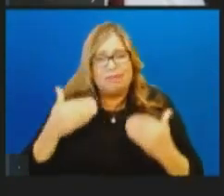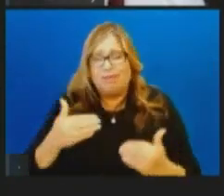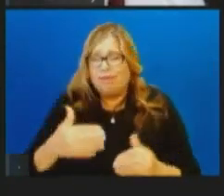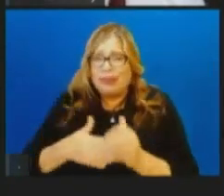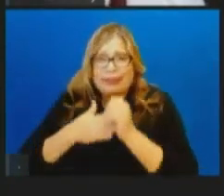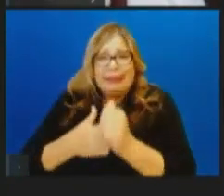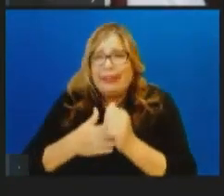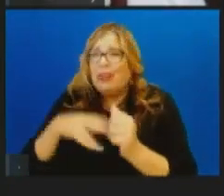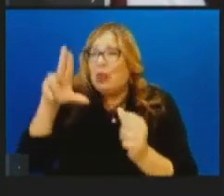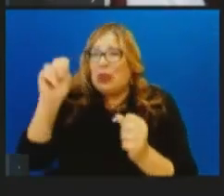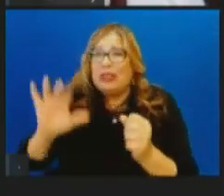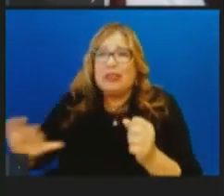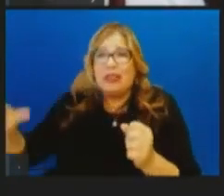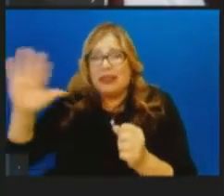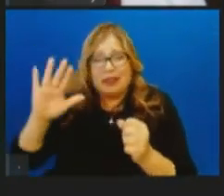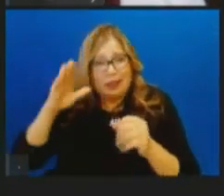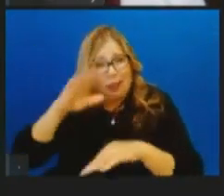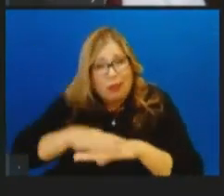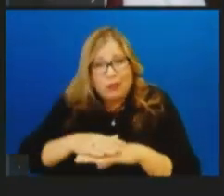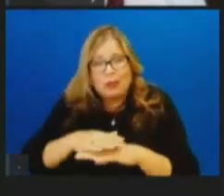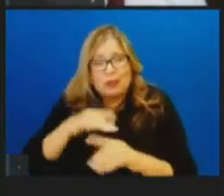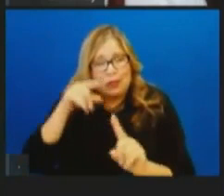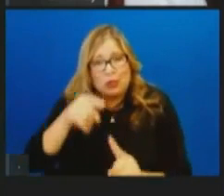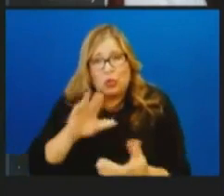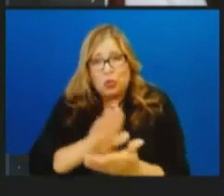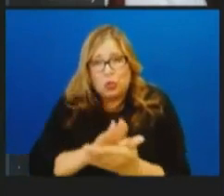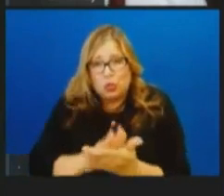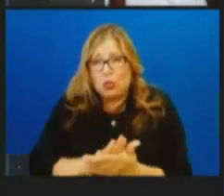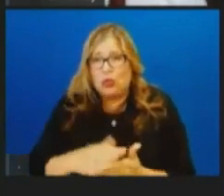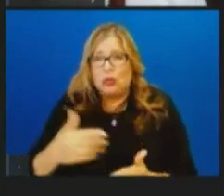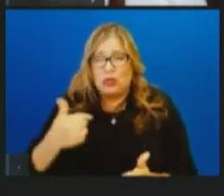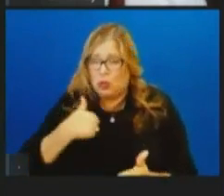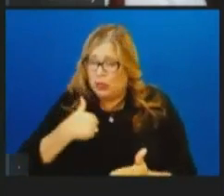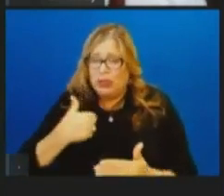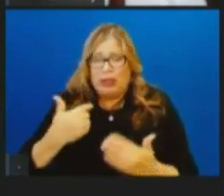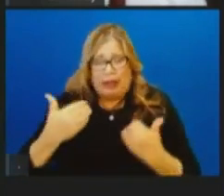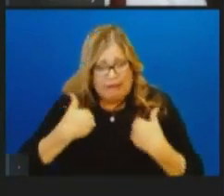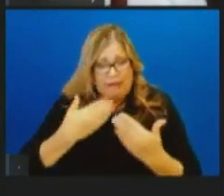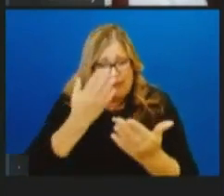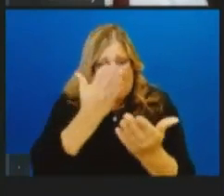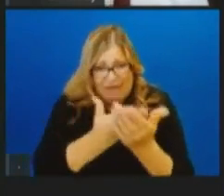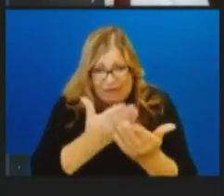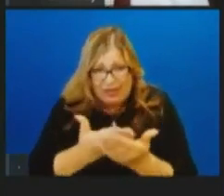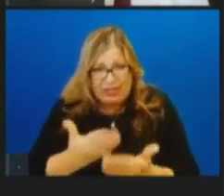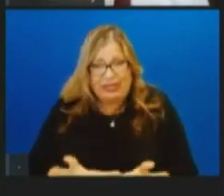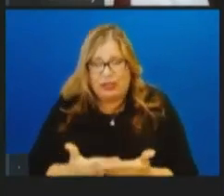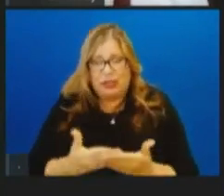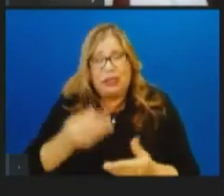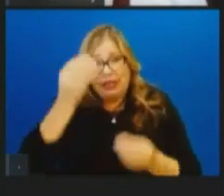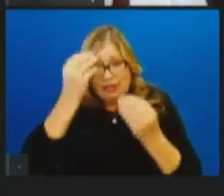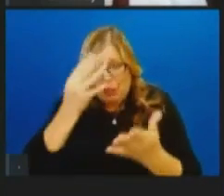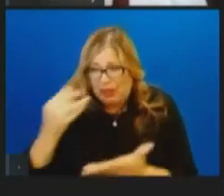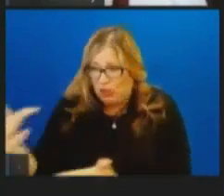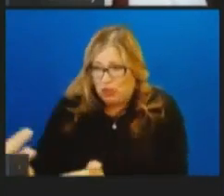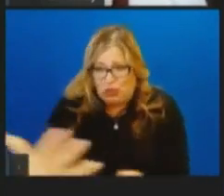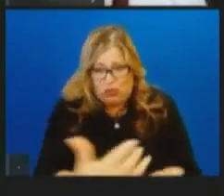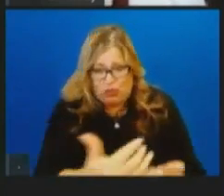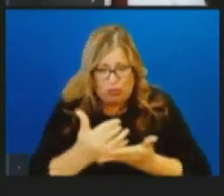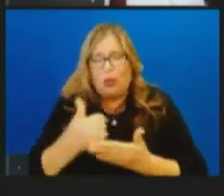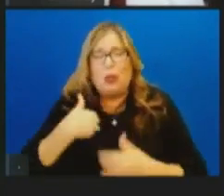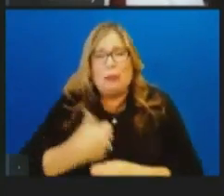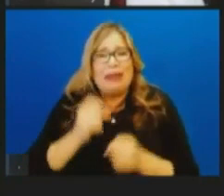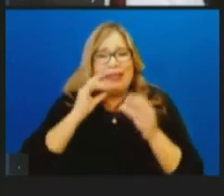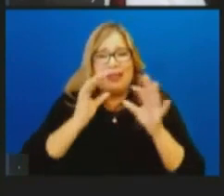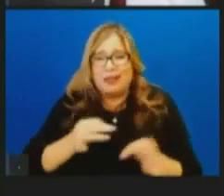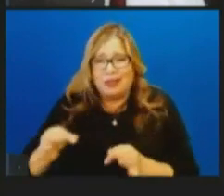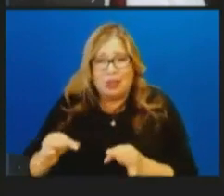safety, implementing the evidence, and our experiences inform these policies. we were even ahead of the CDC,